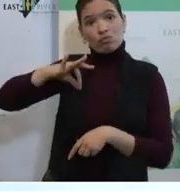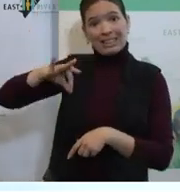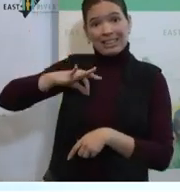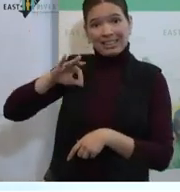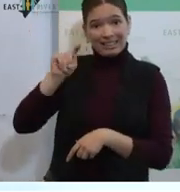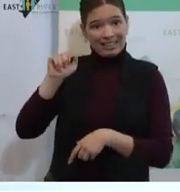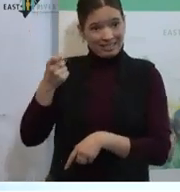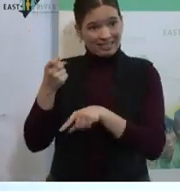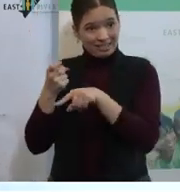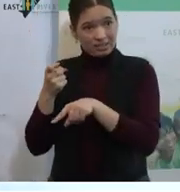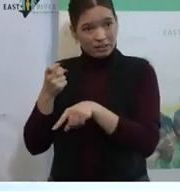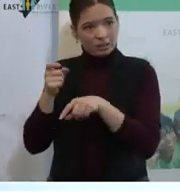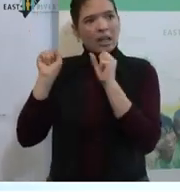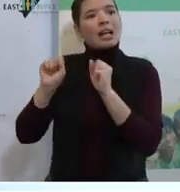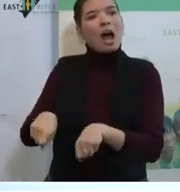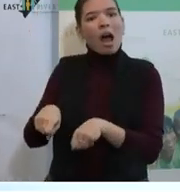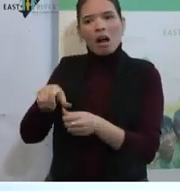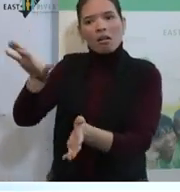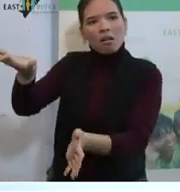$560 to